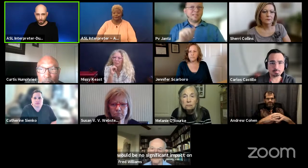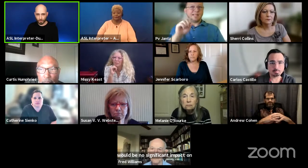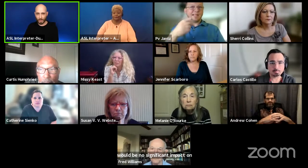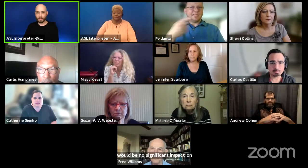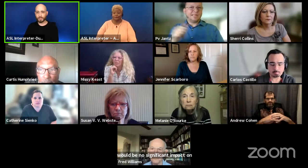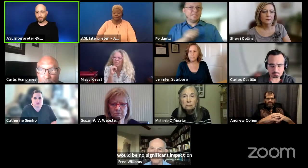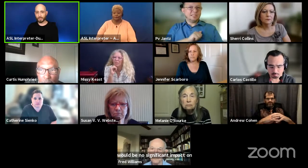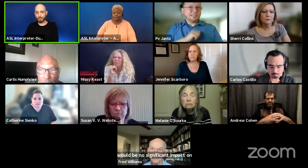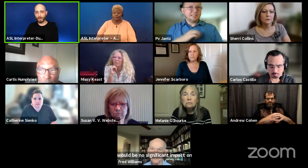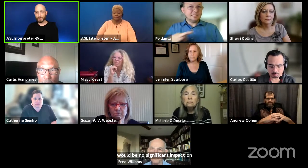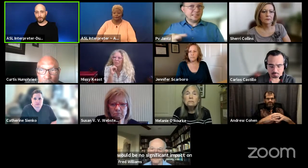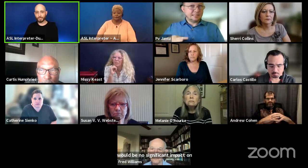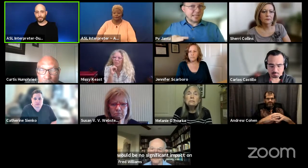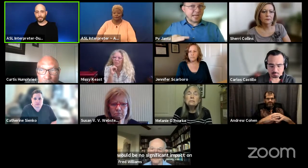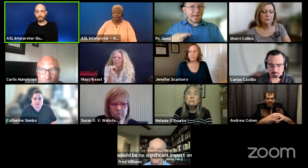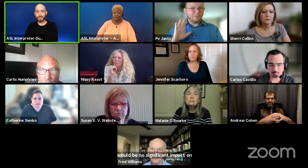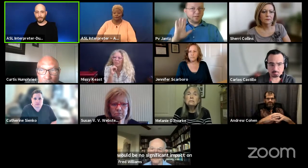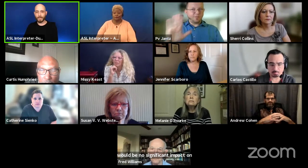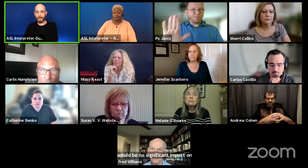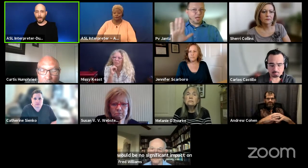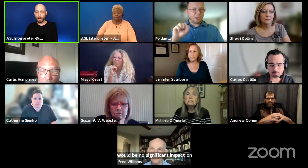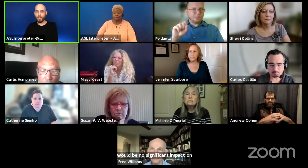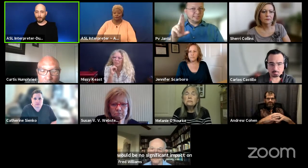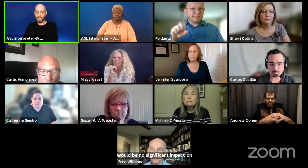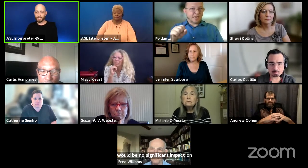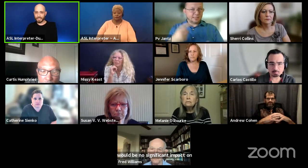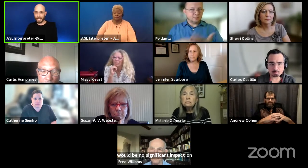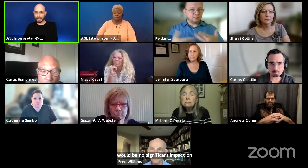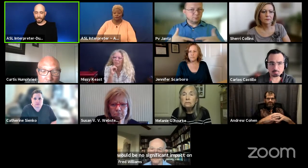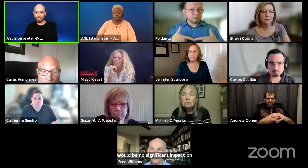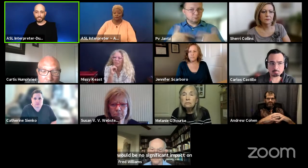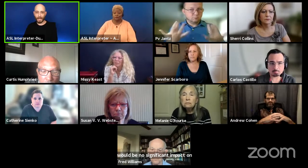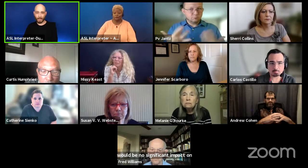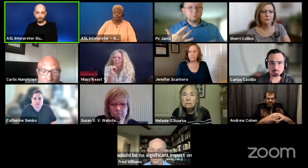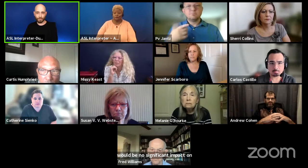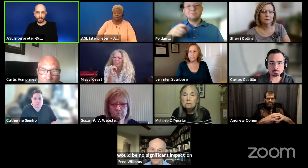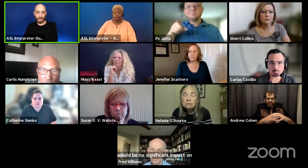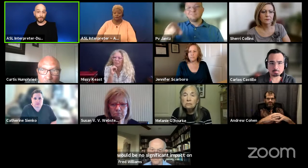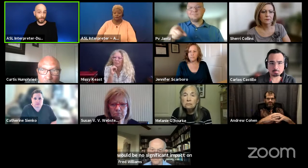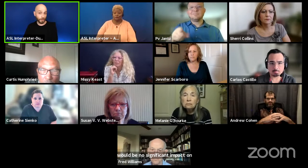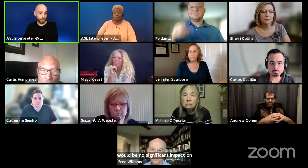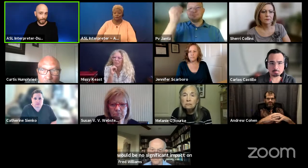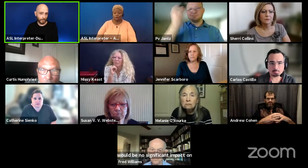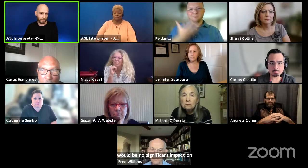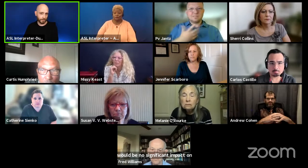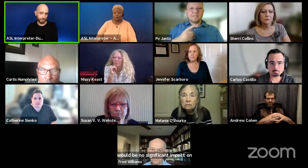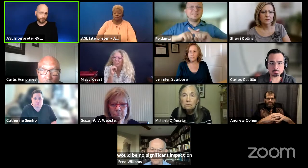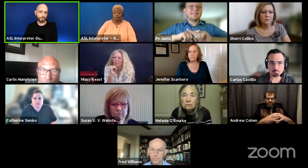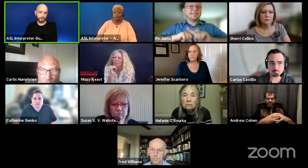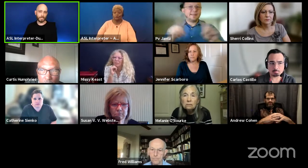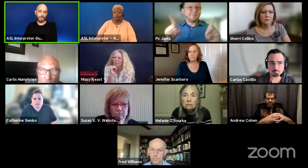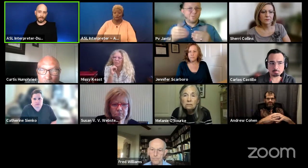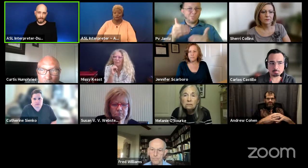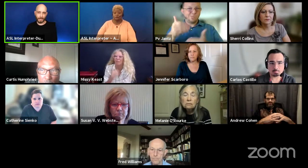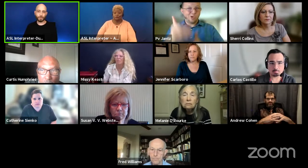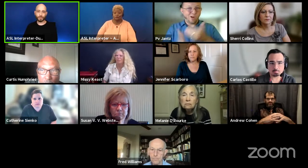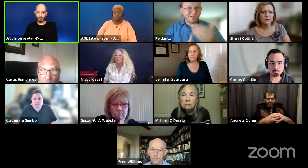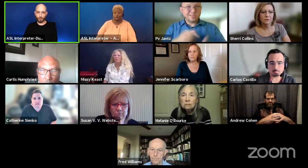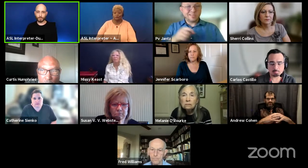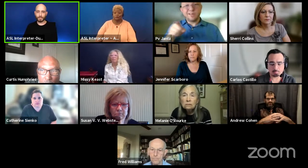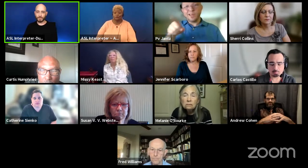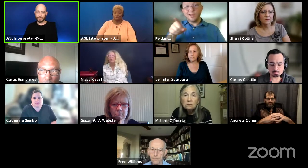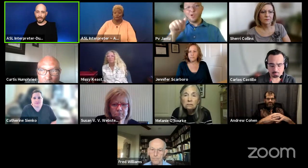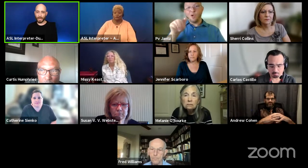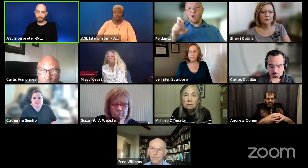I also asked a clarifying question about ACDHH staff and their status. And I